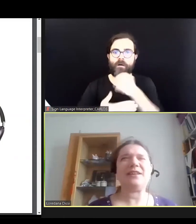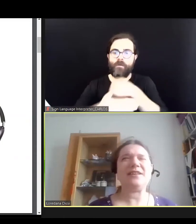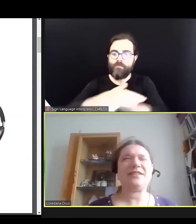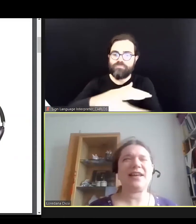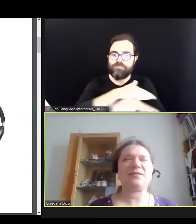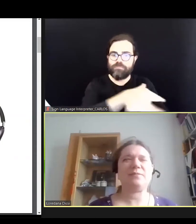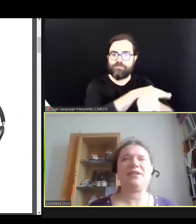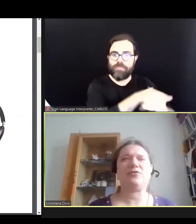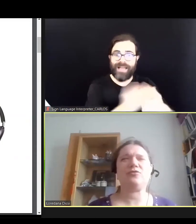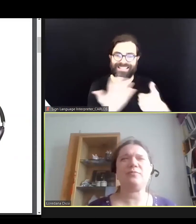at least as many rooms.